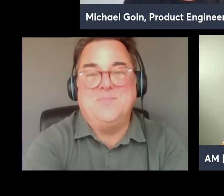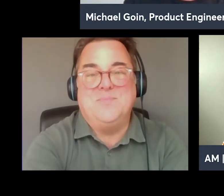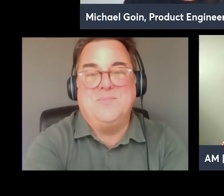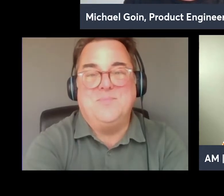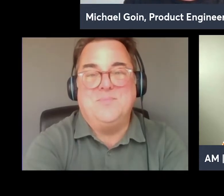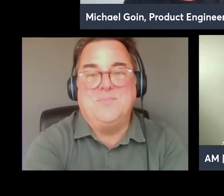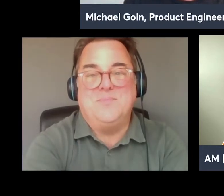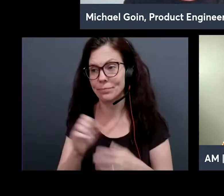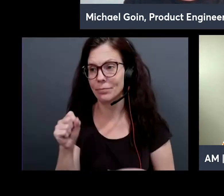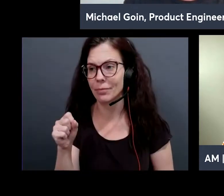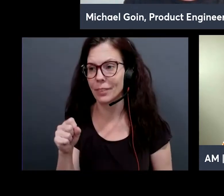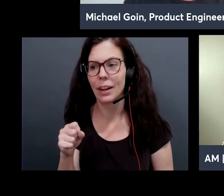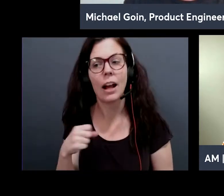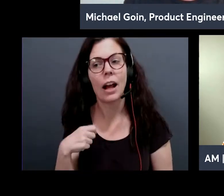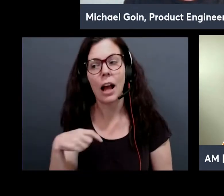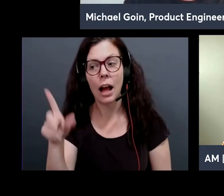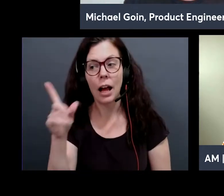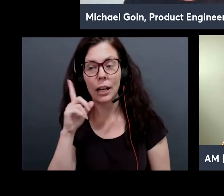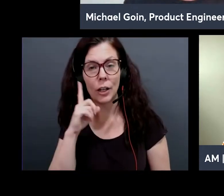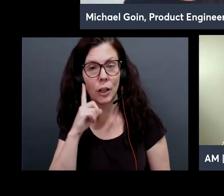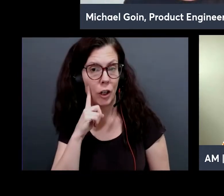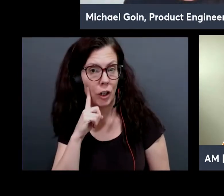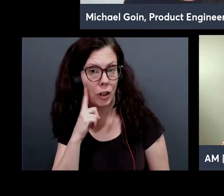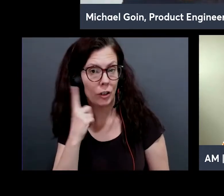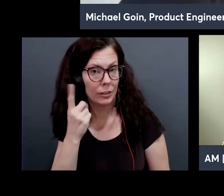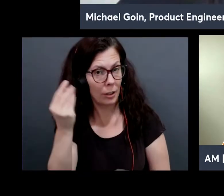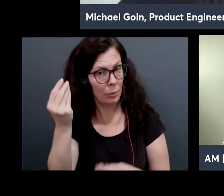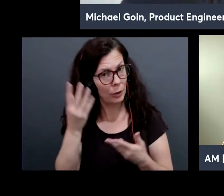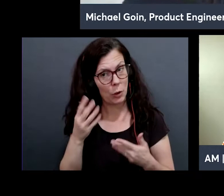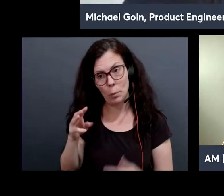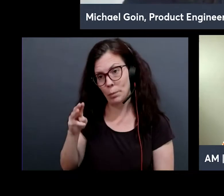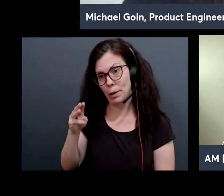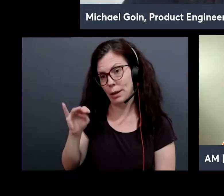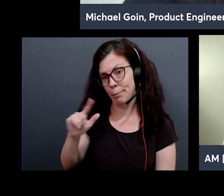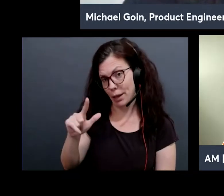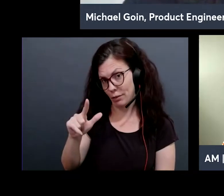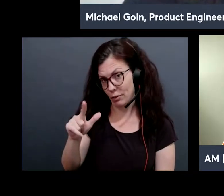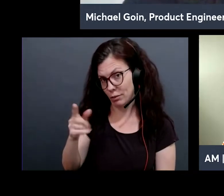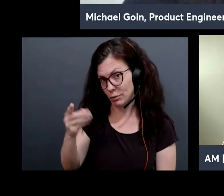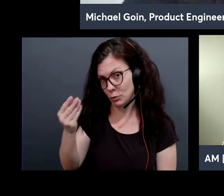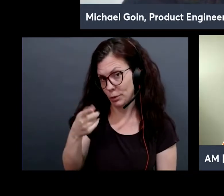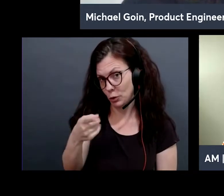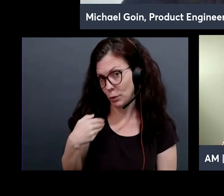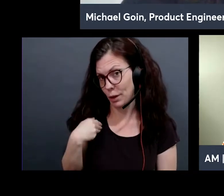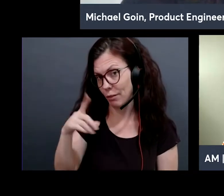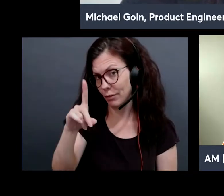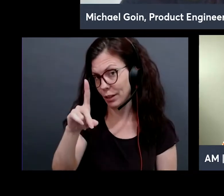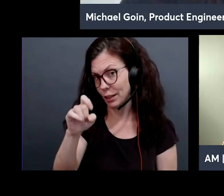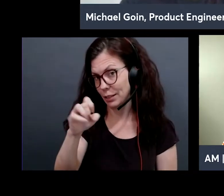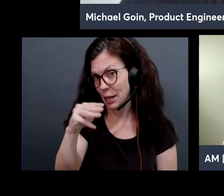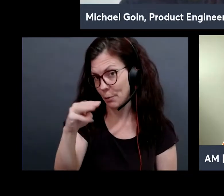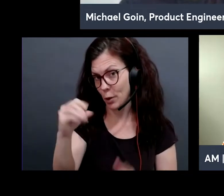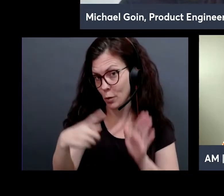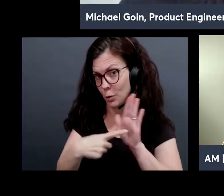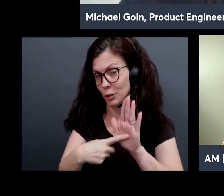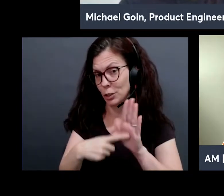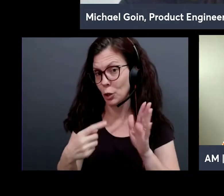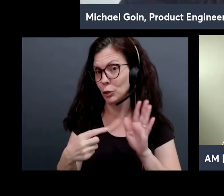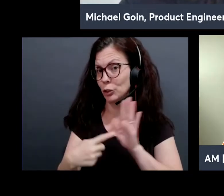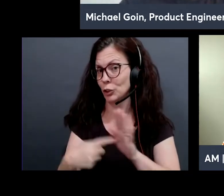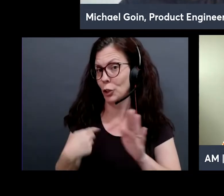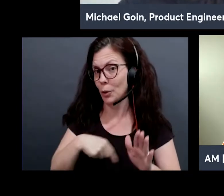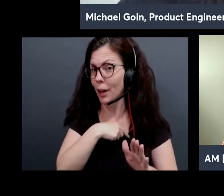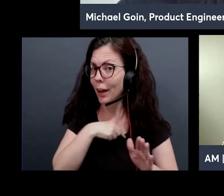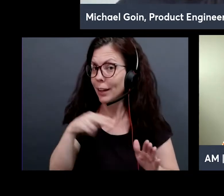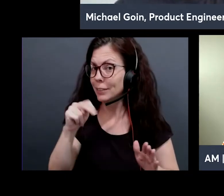I heard, someone told me, Michael, that you have a demo for us. You're going to actually show us neural magic working.